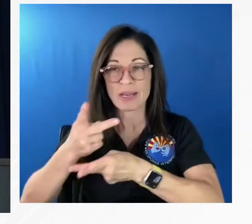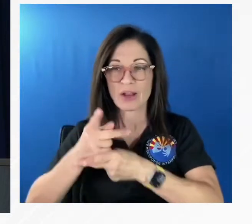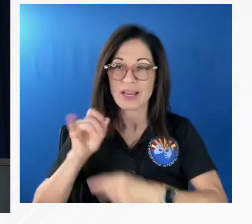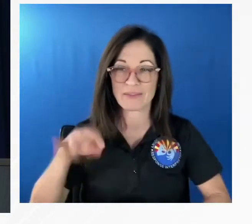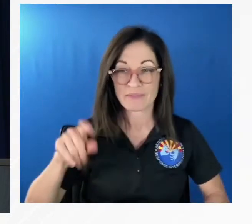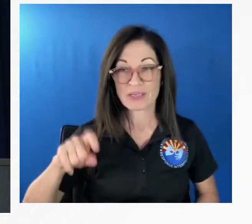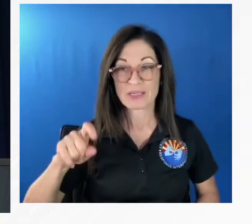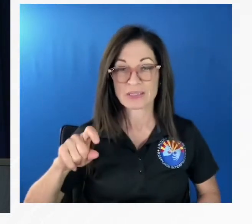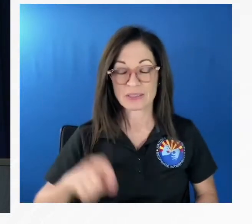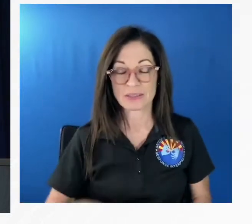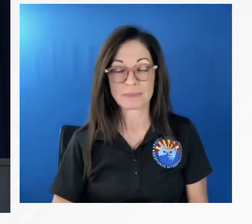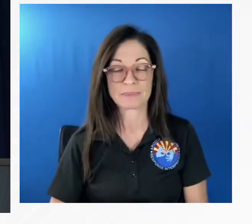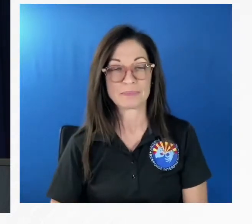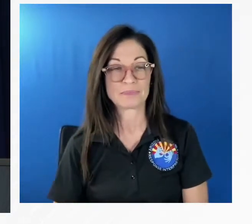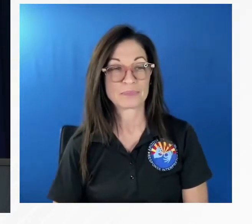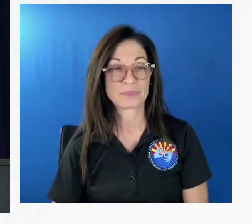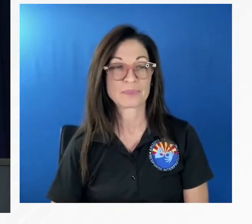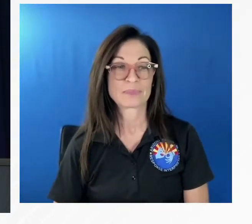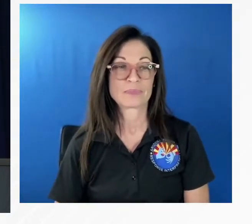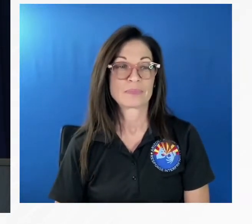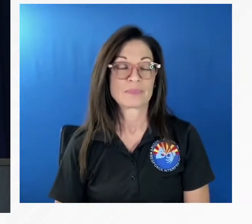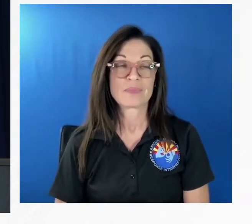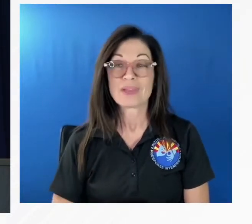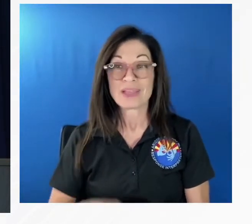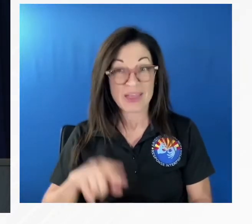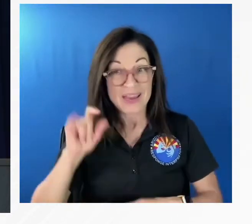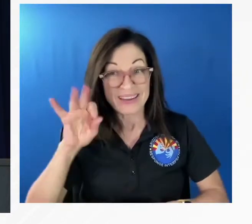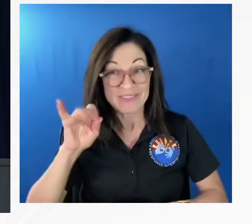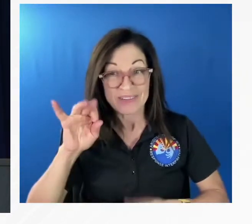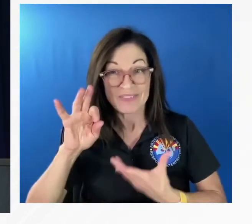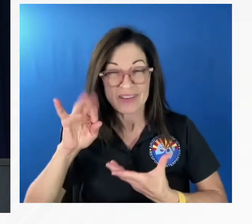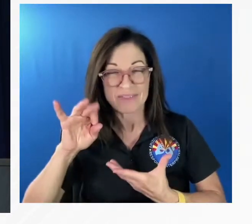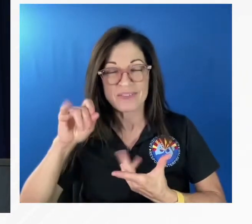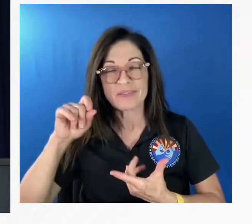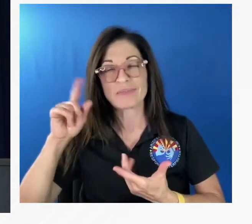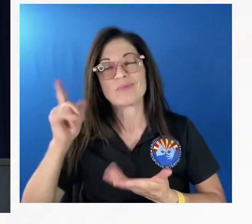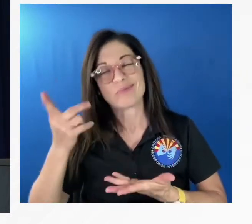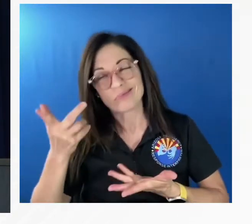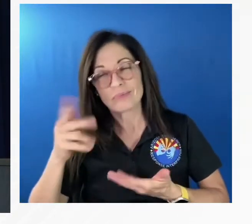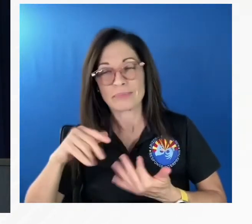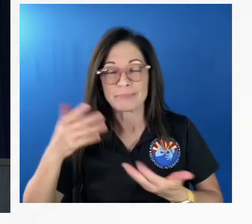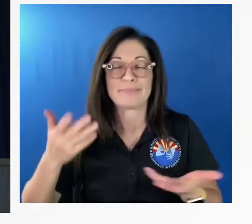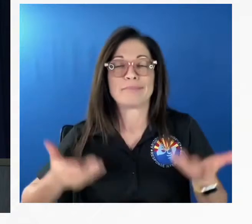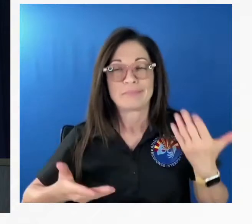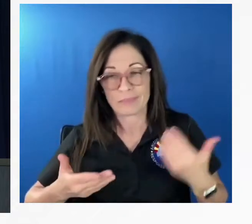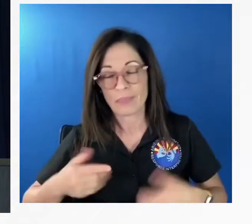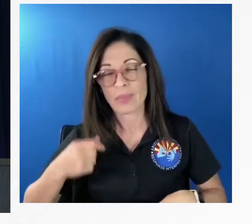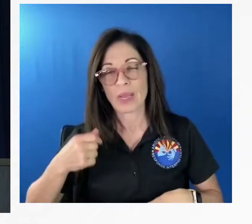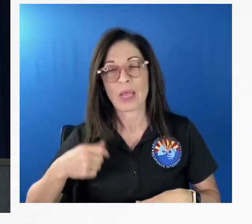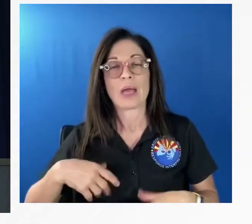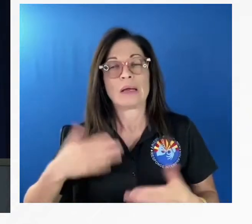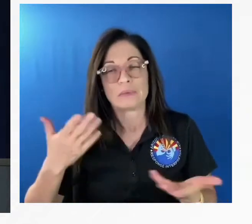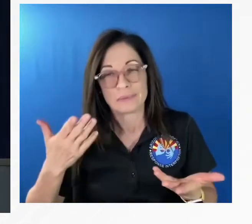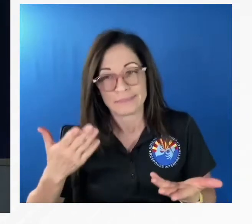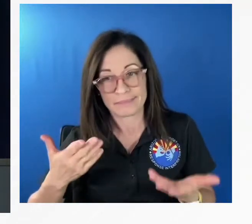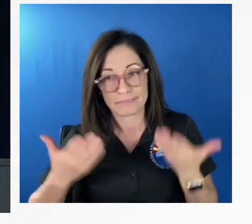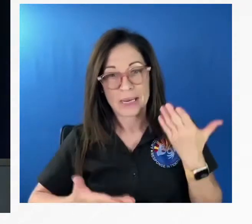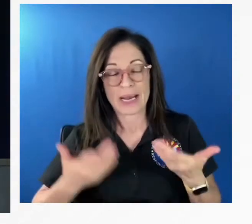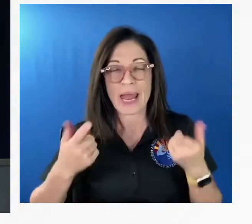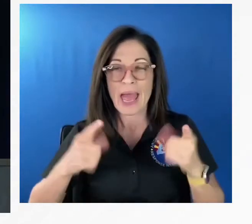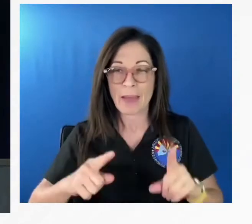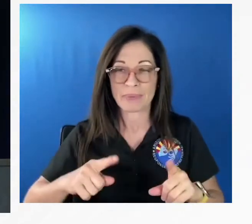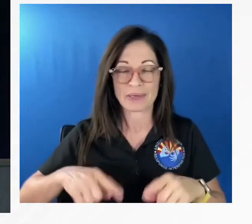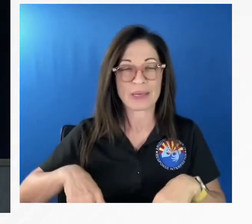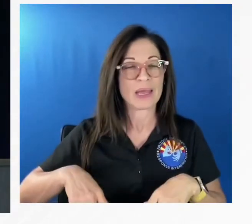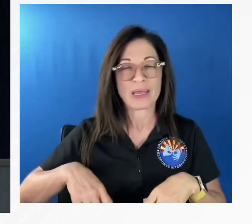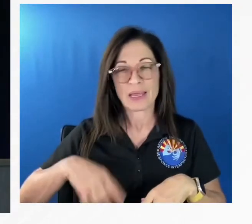that if is just diminishing and diminishing and diminishing. Every day that we go on defense or we have a bad day